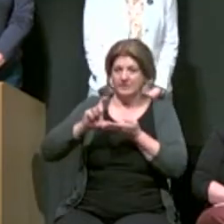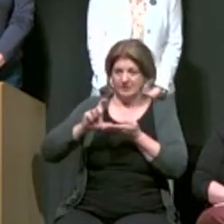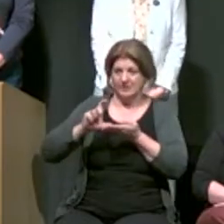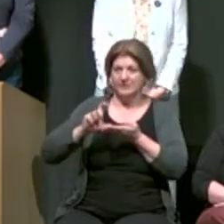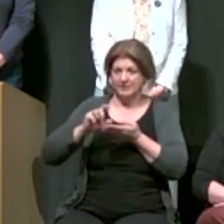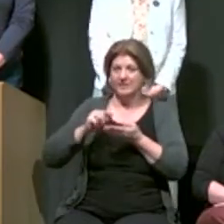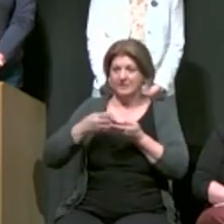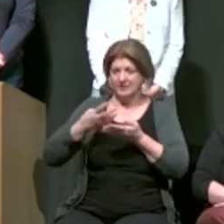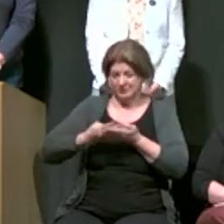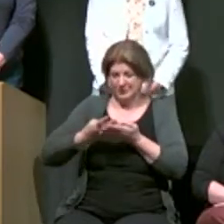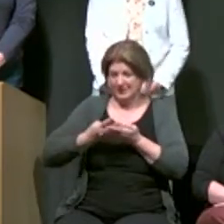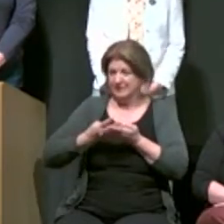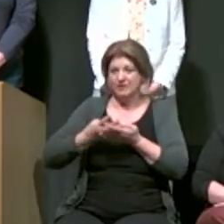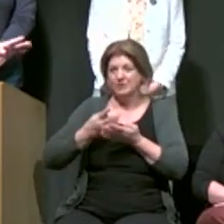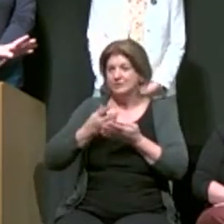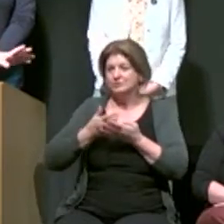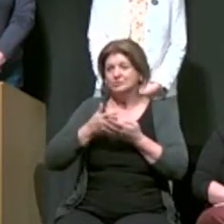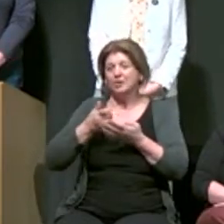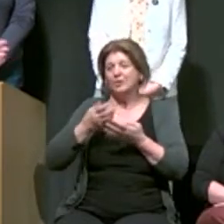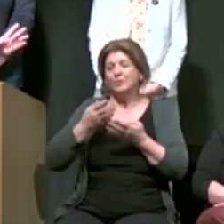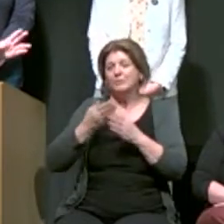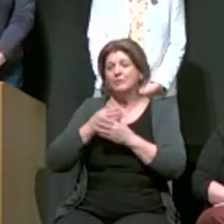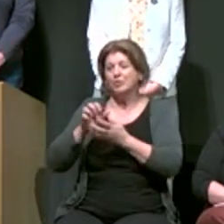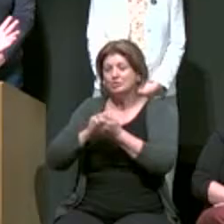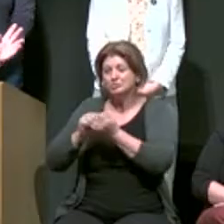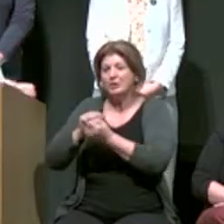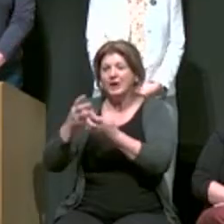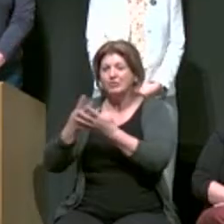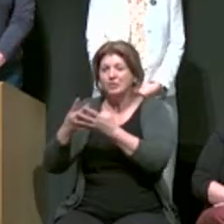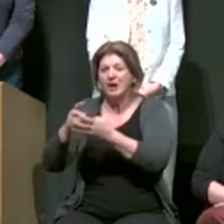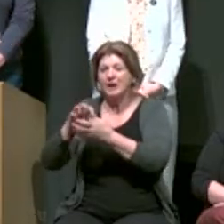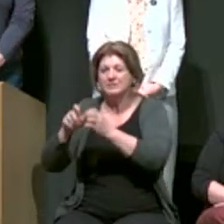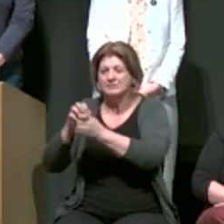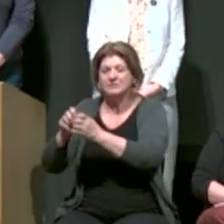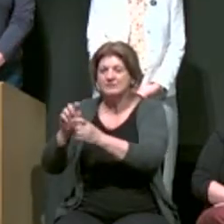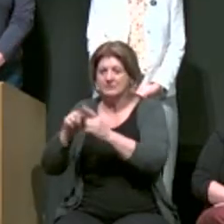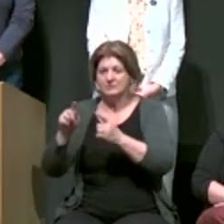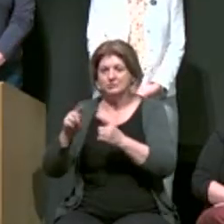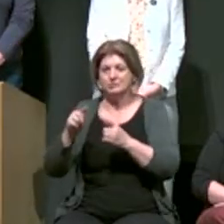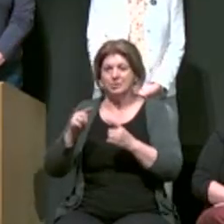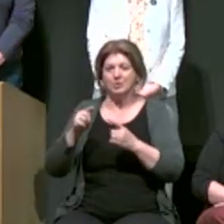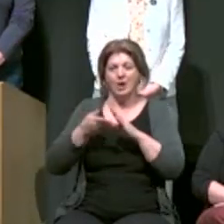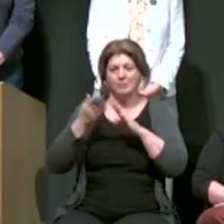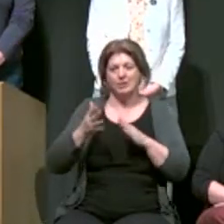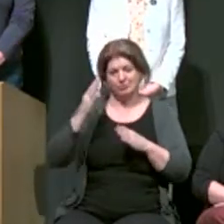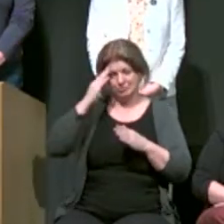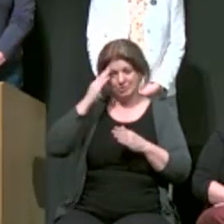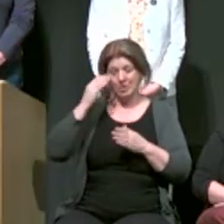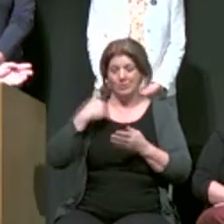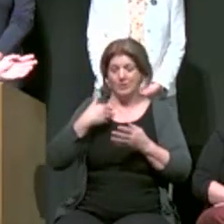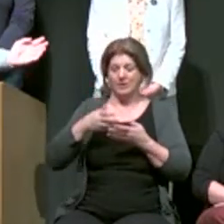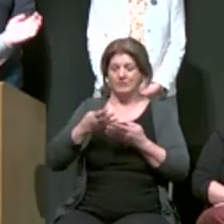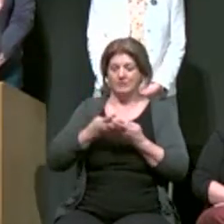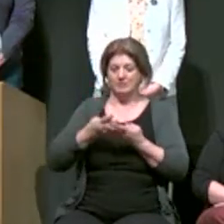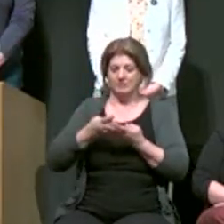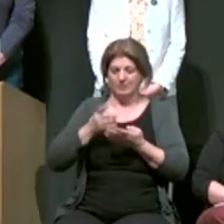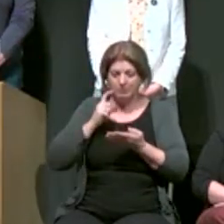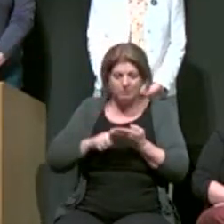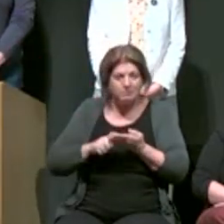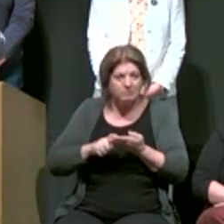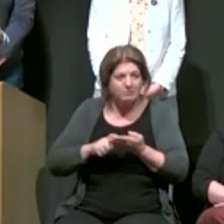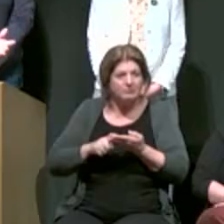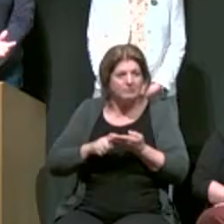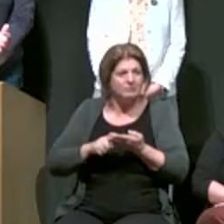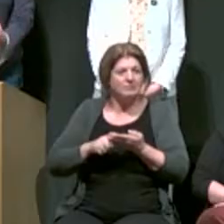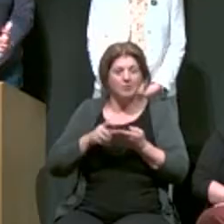that screens off any oversize before it gets shredded, grinded, anything like that. So our operators know if anything hits that, we have to dump it